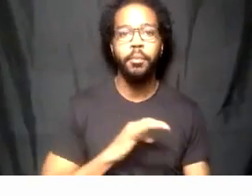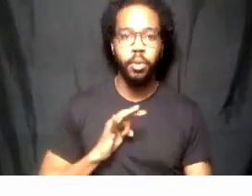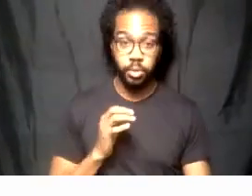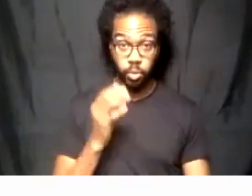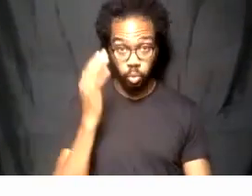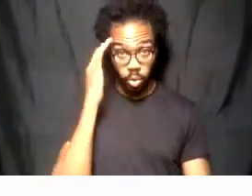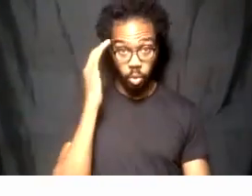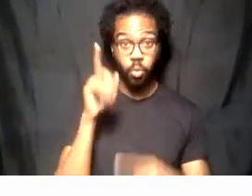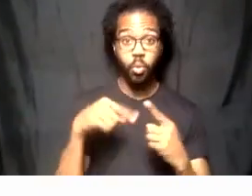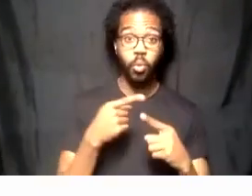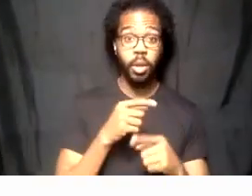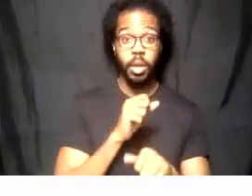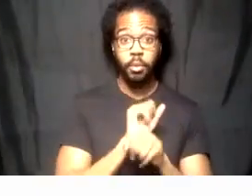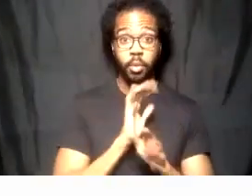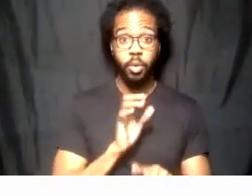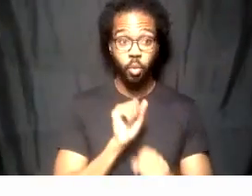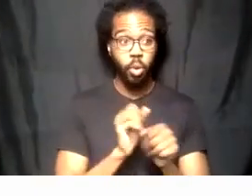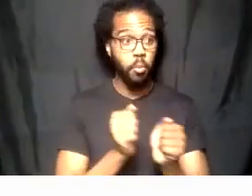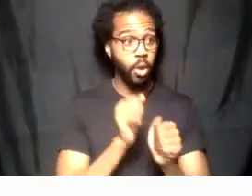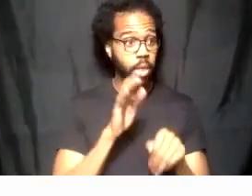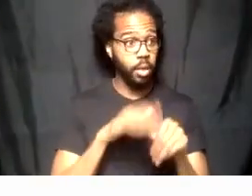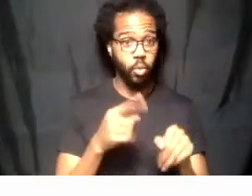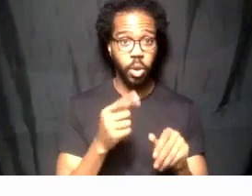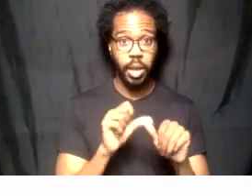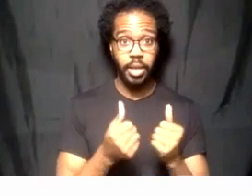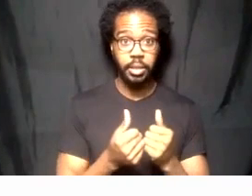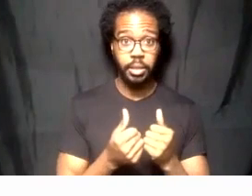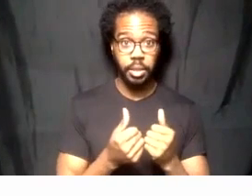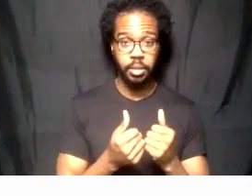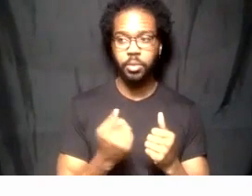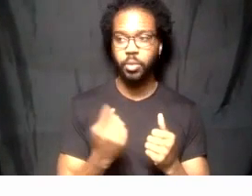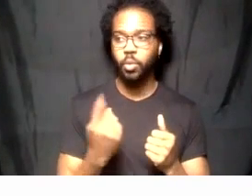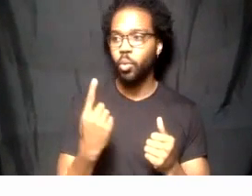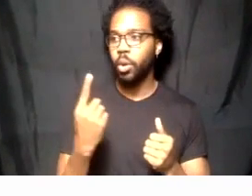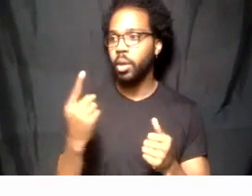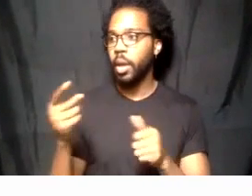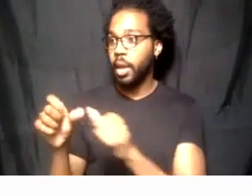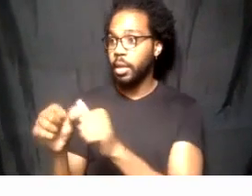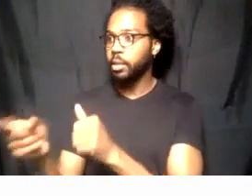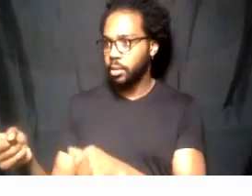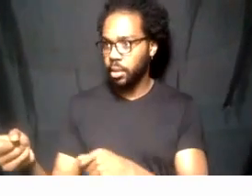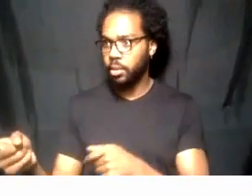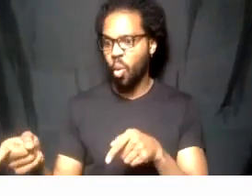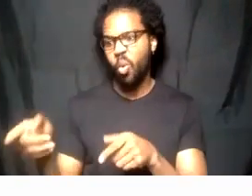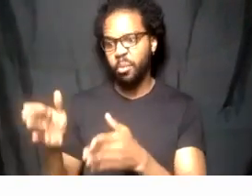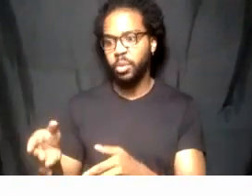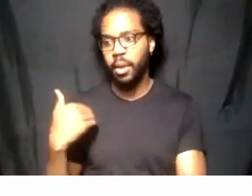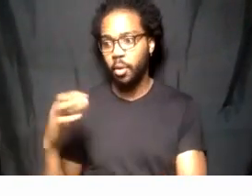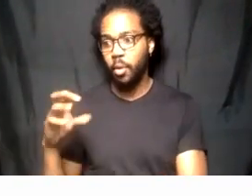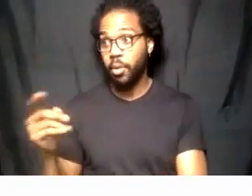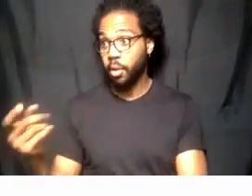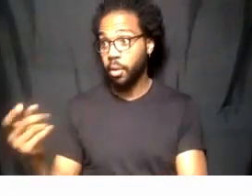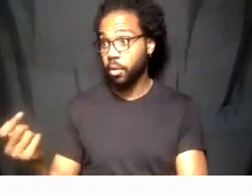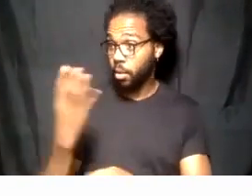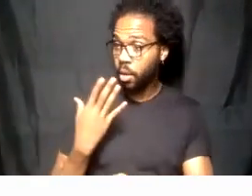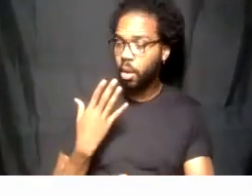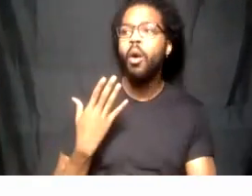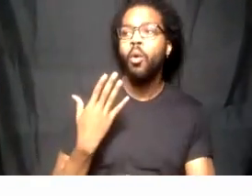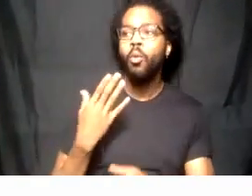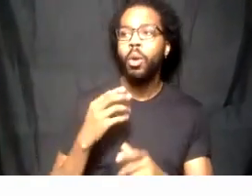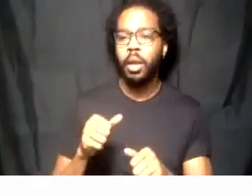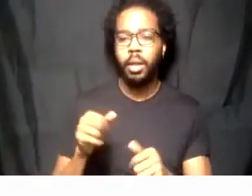work at more than one agency, so that if one agency learns they test positive and reports it to us, we are